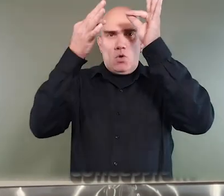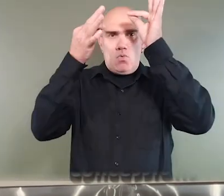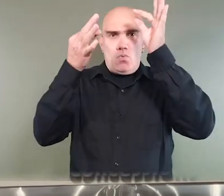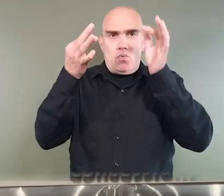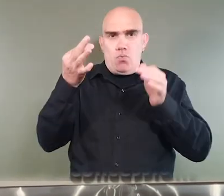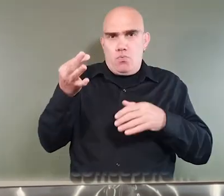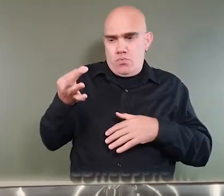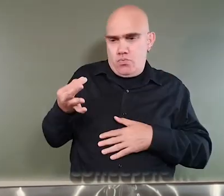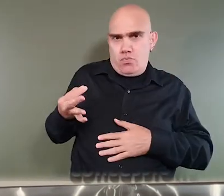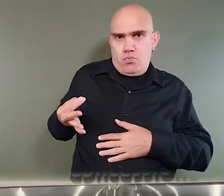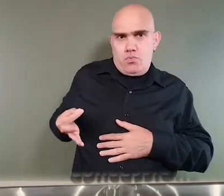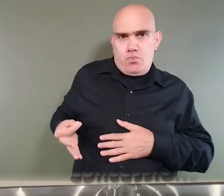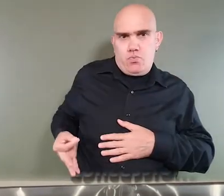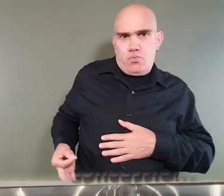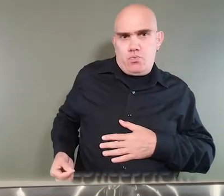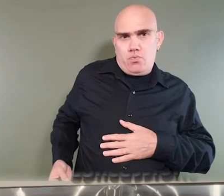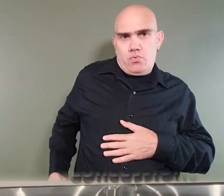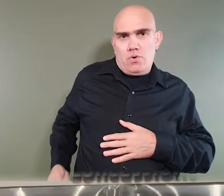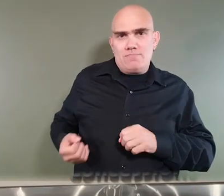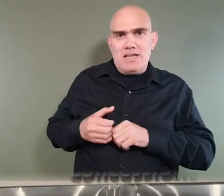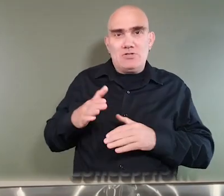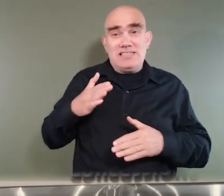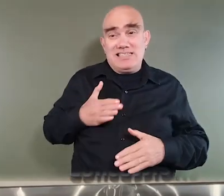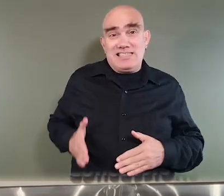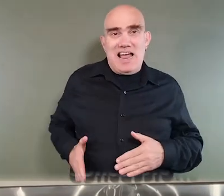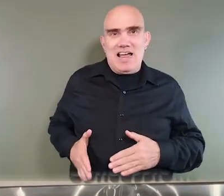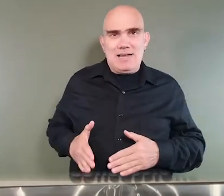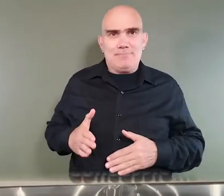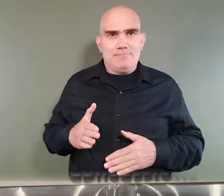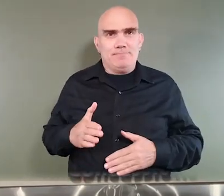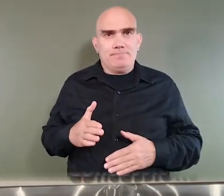Make your side body the breathing ball.